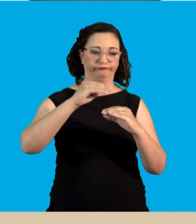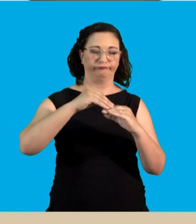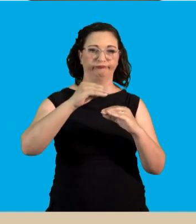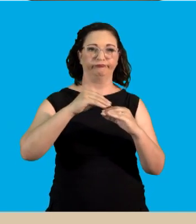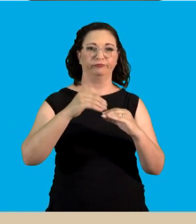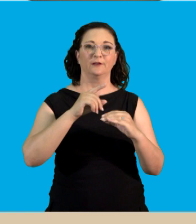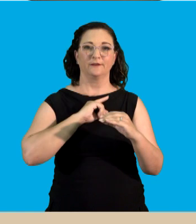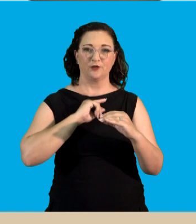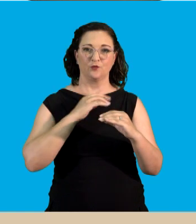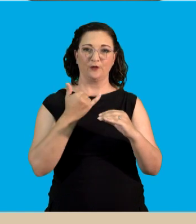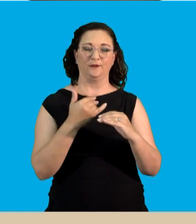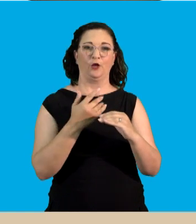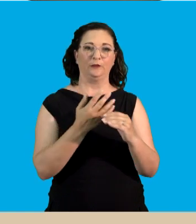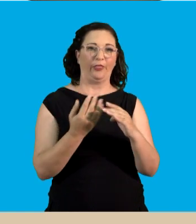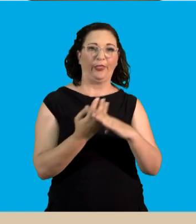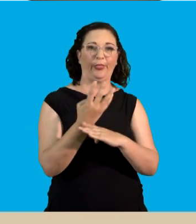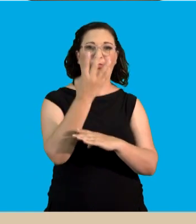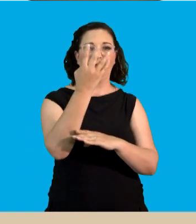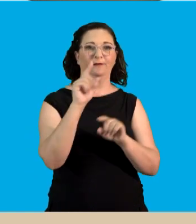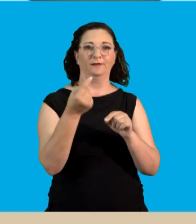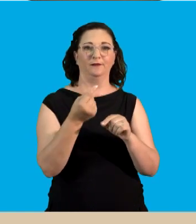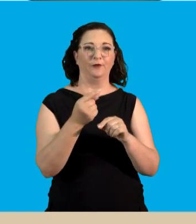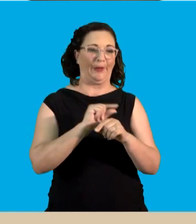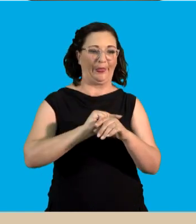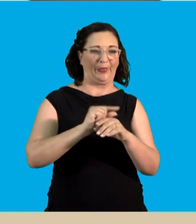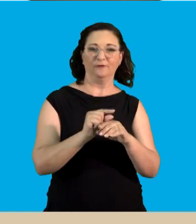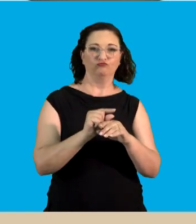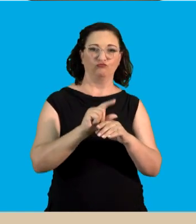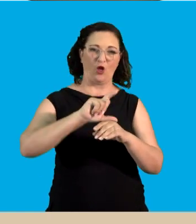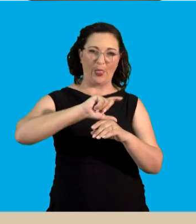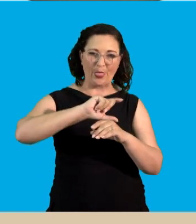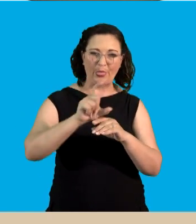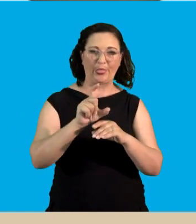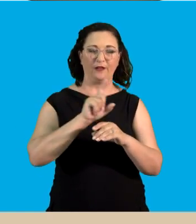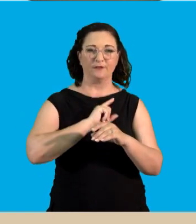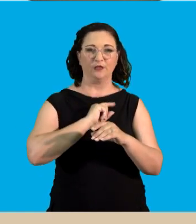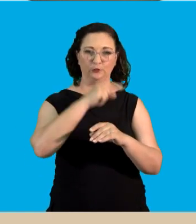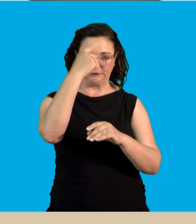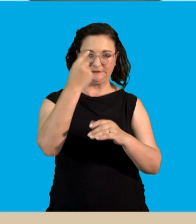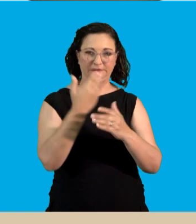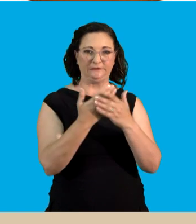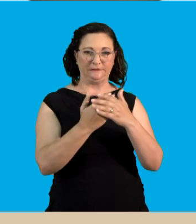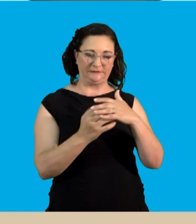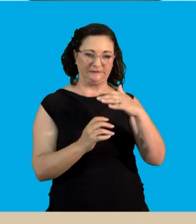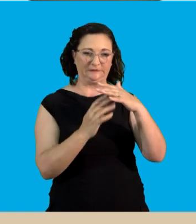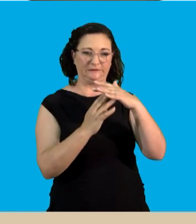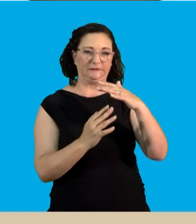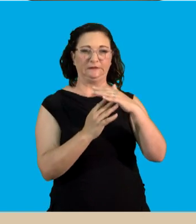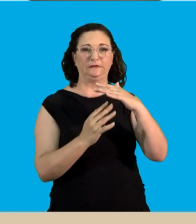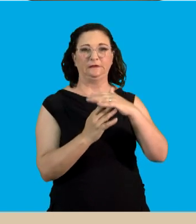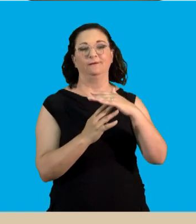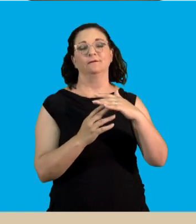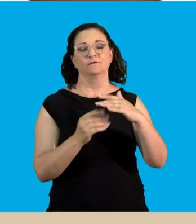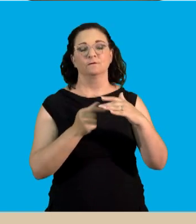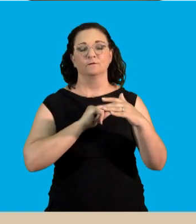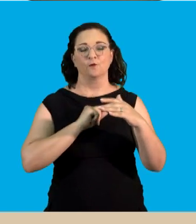hottest planet is mainly because of that. Because its atmosphere, it is able to trap heat, and because of that,